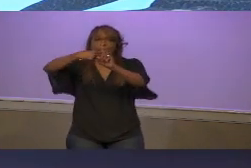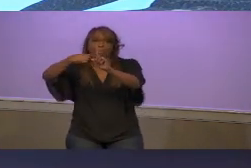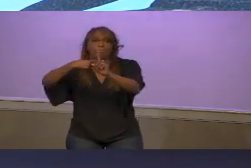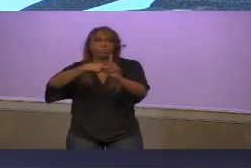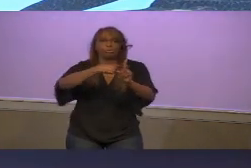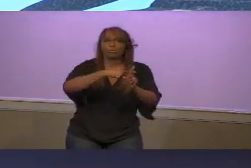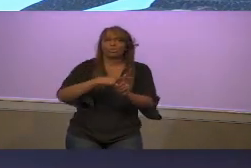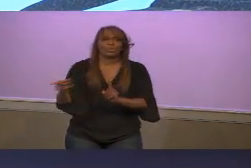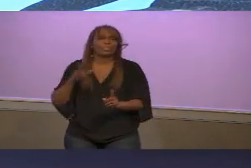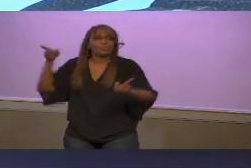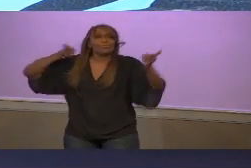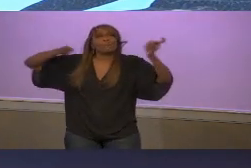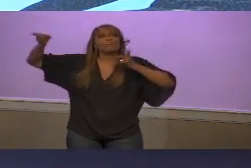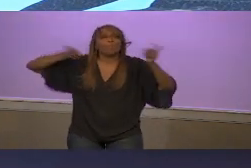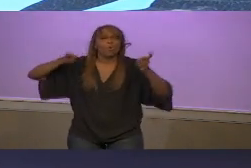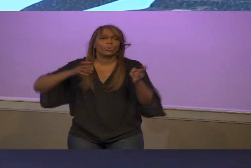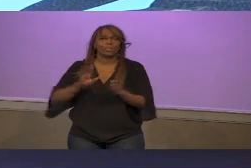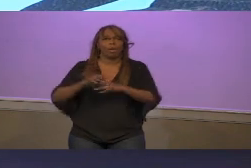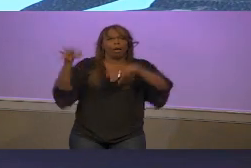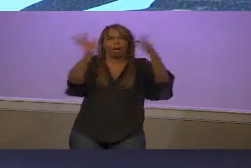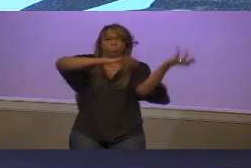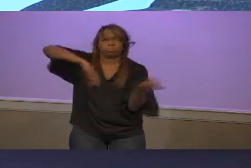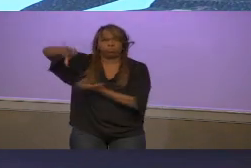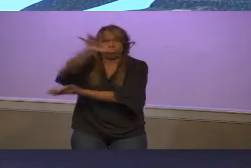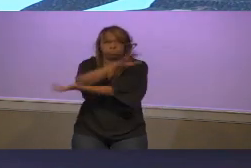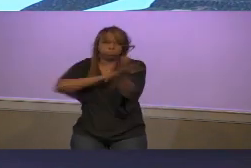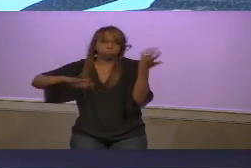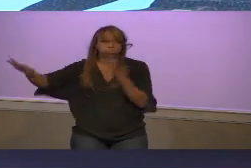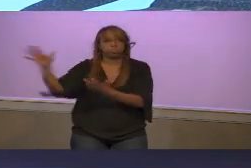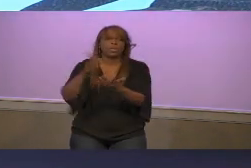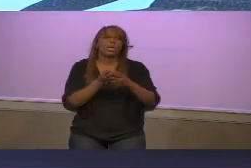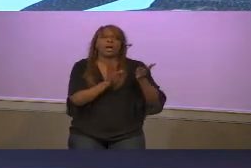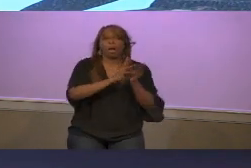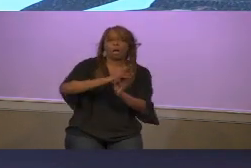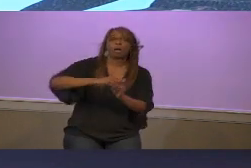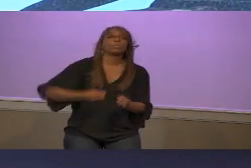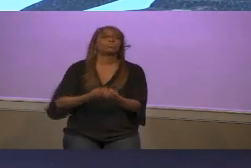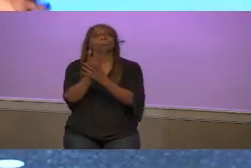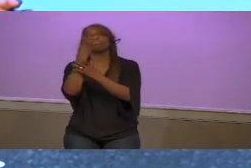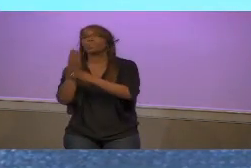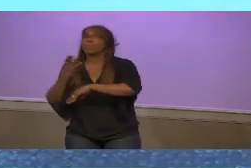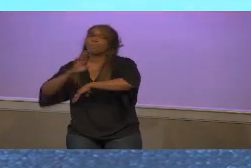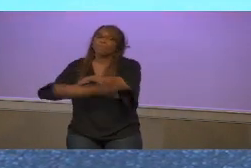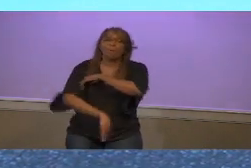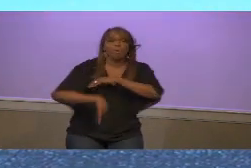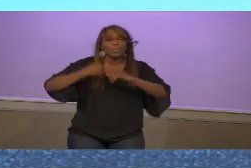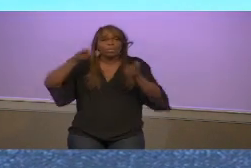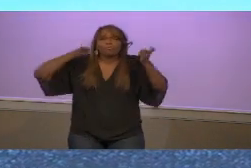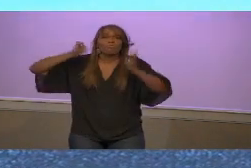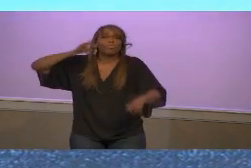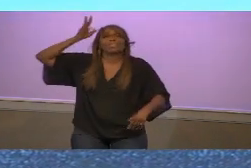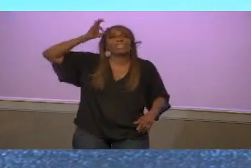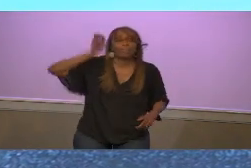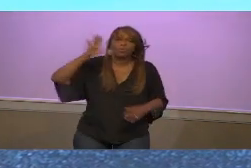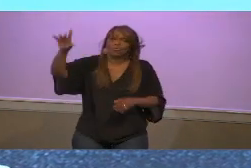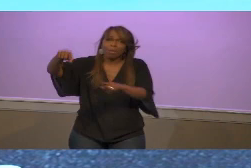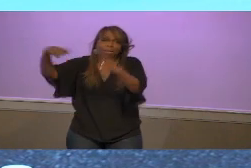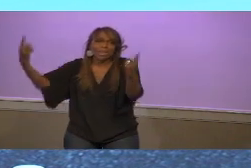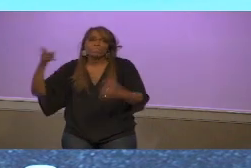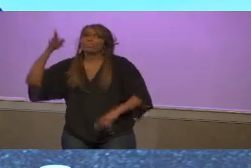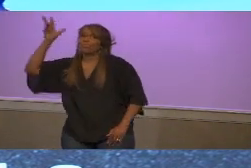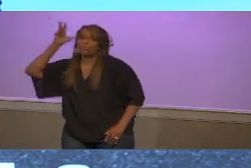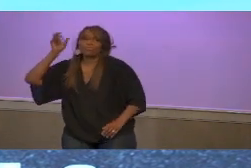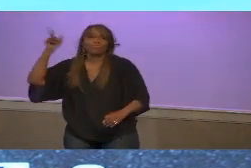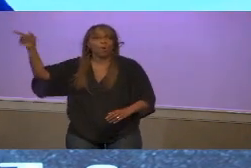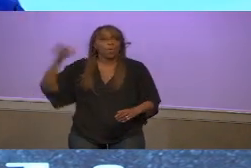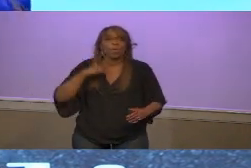He controls the storms. He controls the seasons. He controls the devil. He controls your enemies. He controls